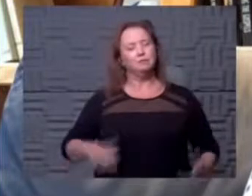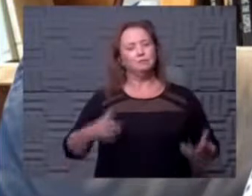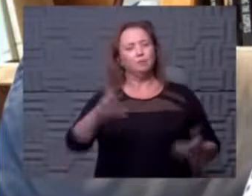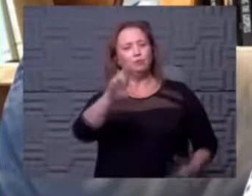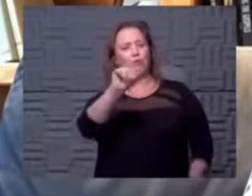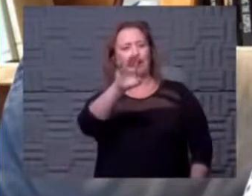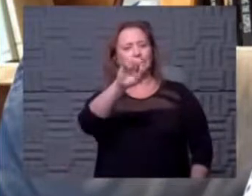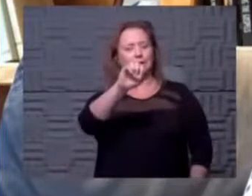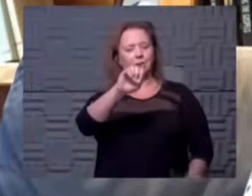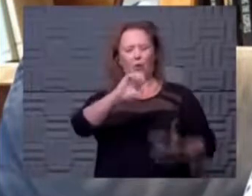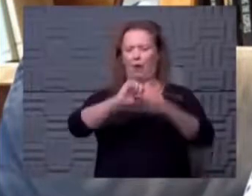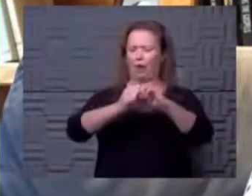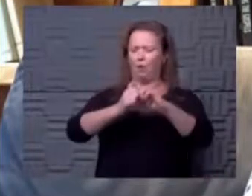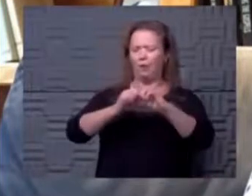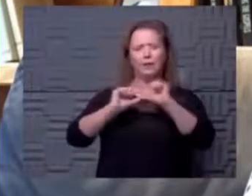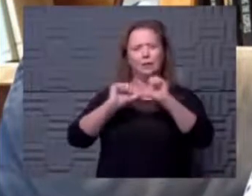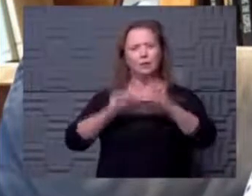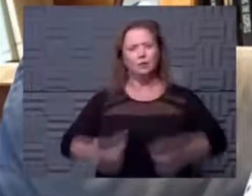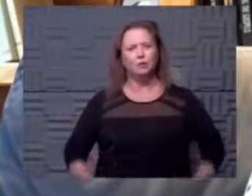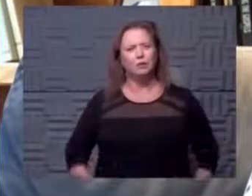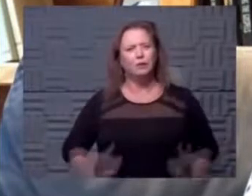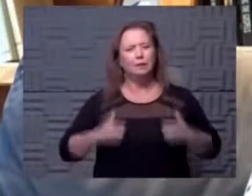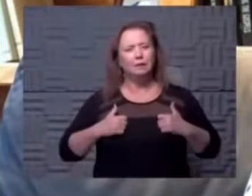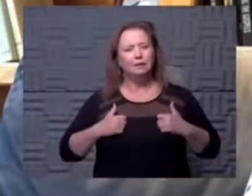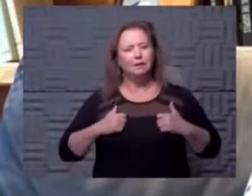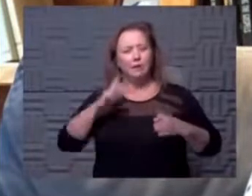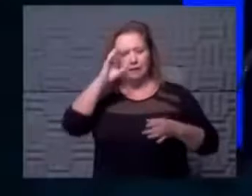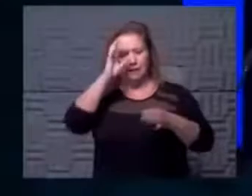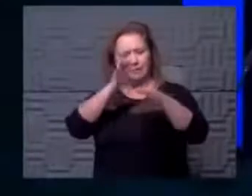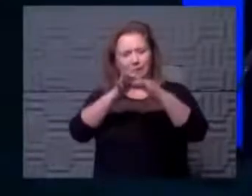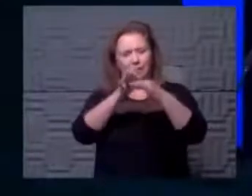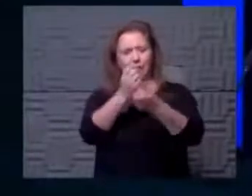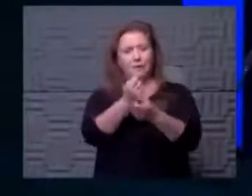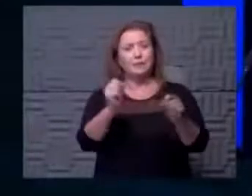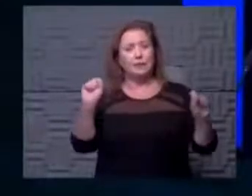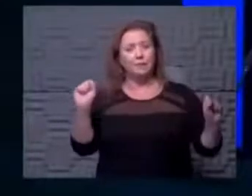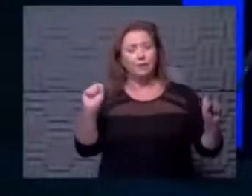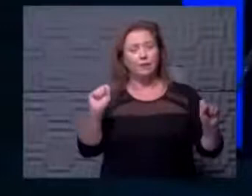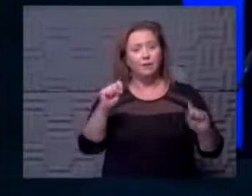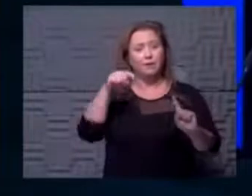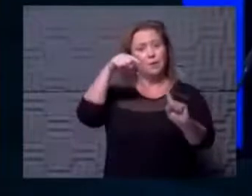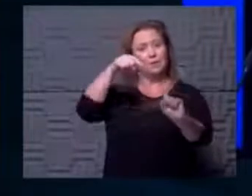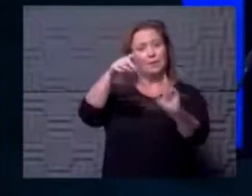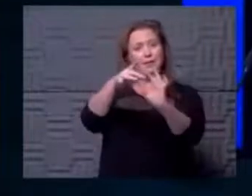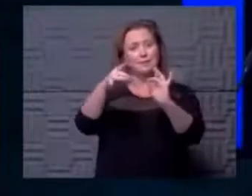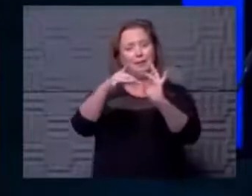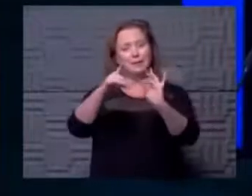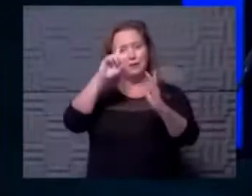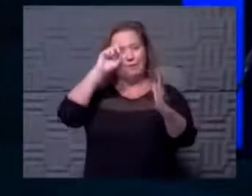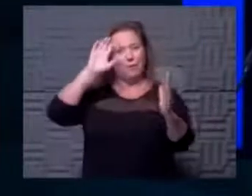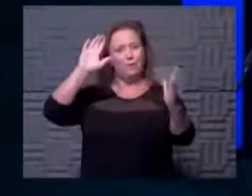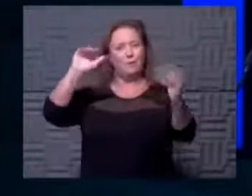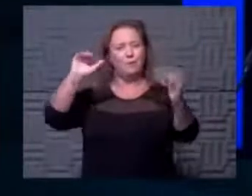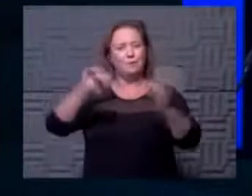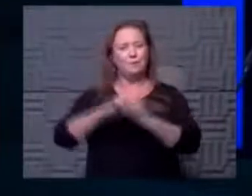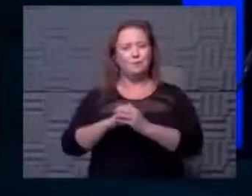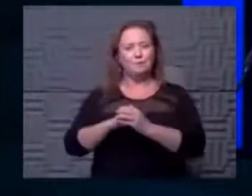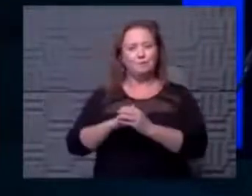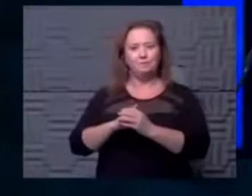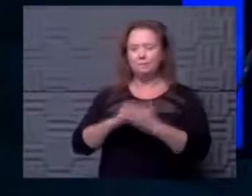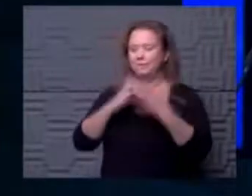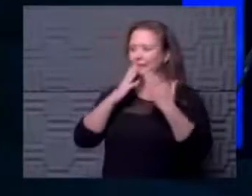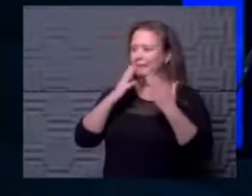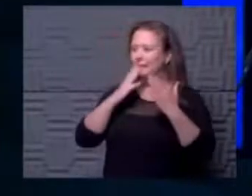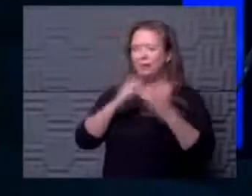live that connection in ways that are faithful and safe? And so I think that's a message of hope. Thank you.